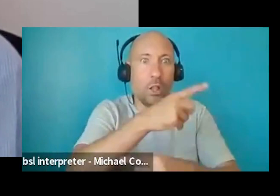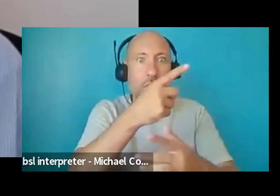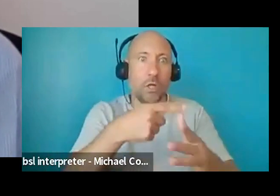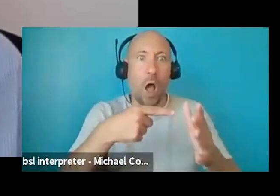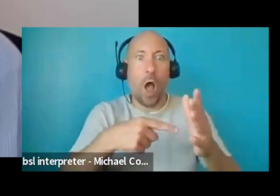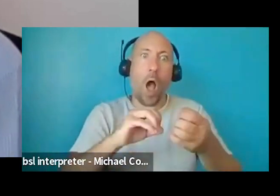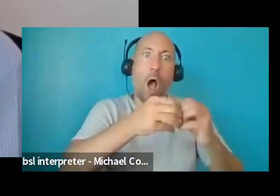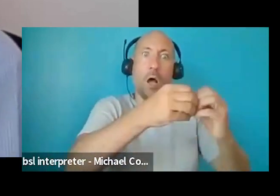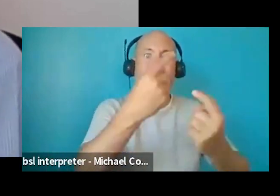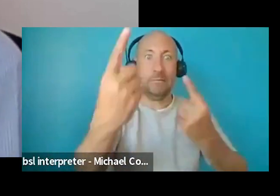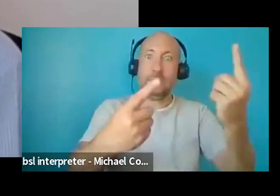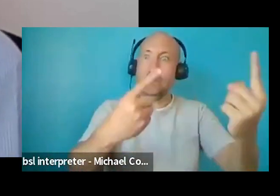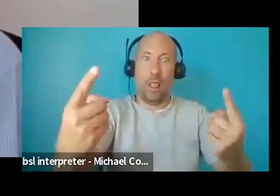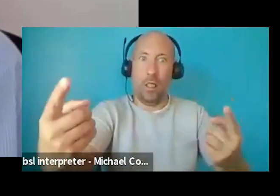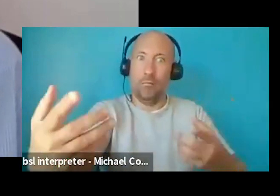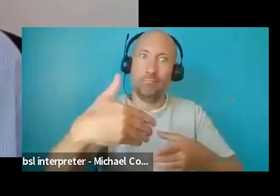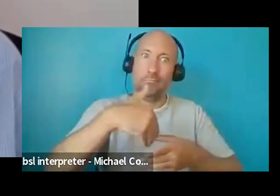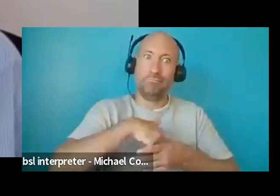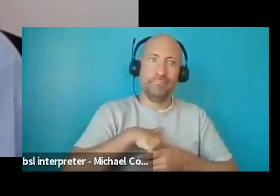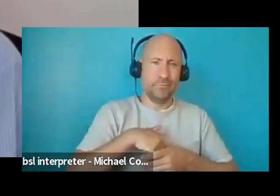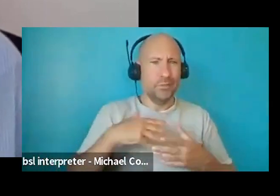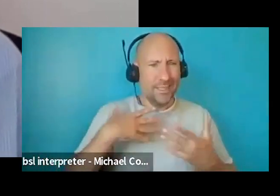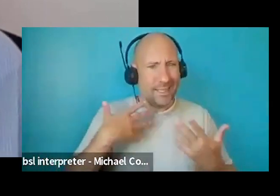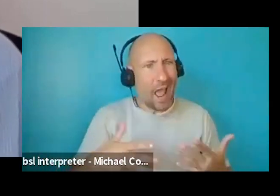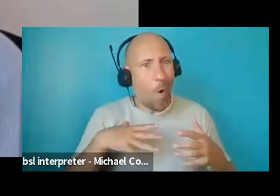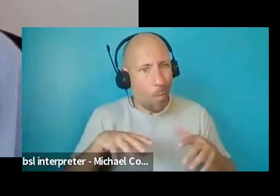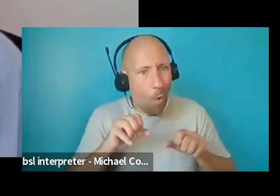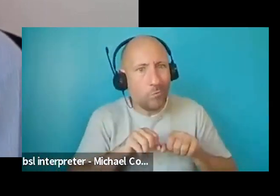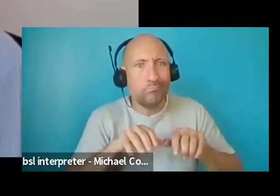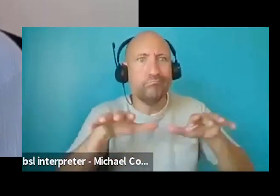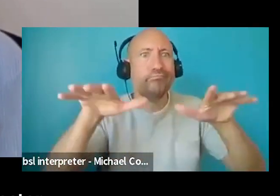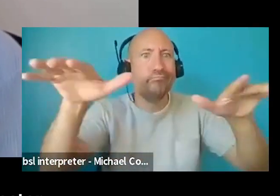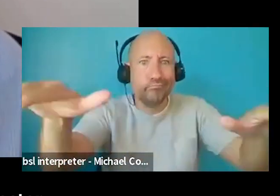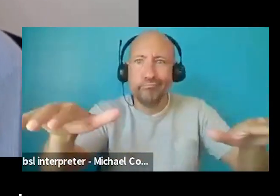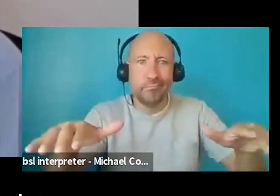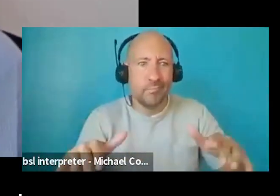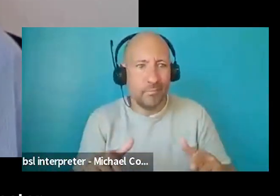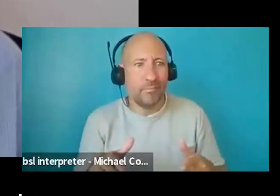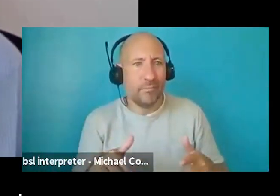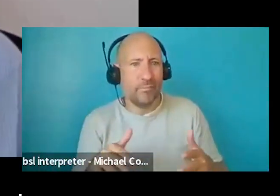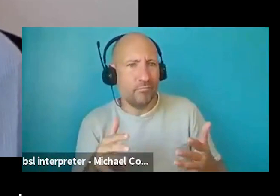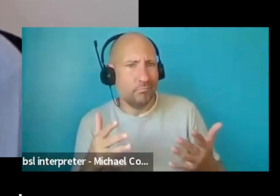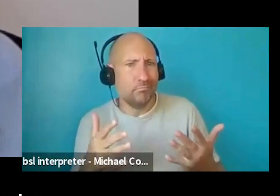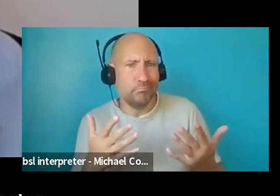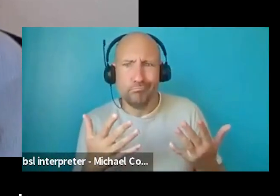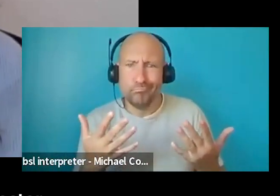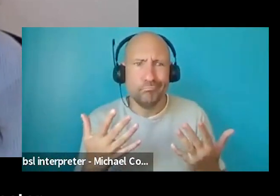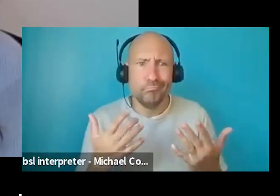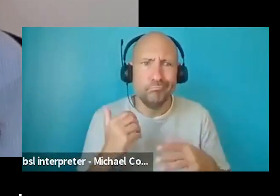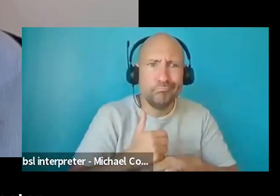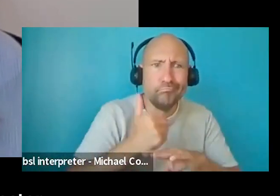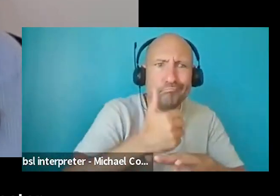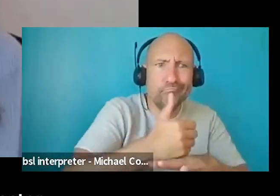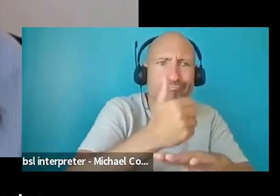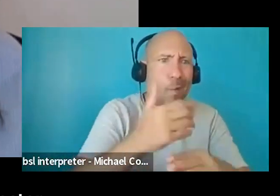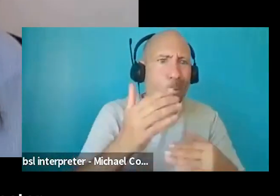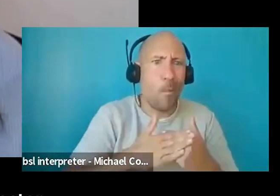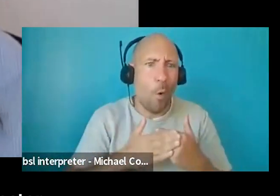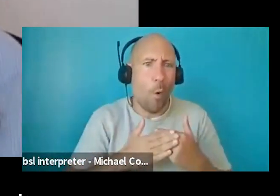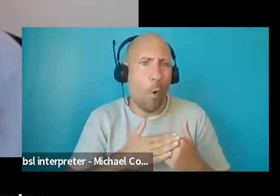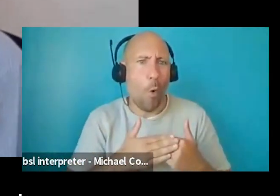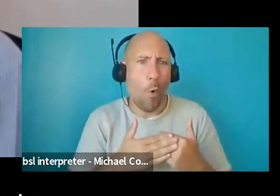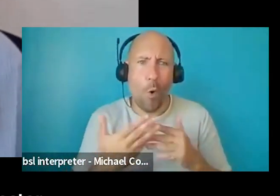goal being that of widespreading initiatives, of spreading initiatives